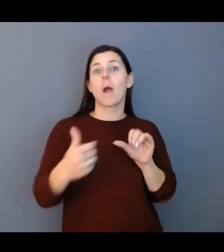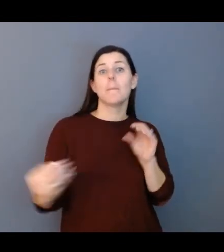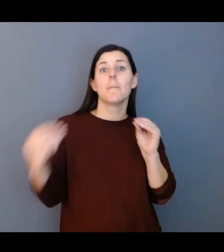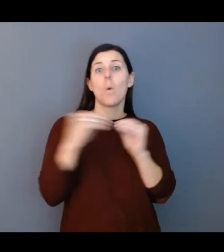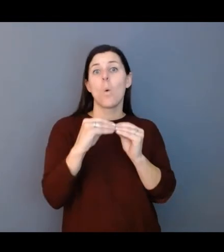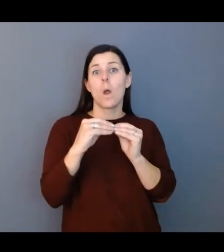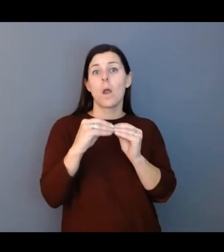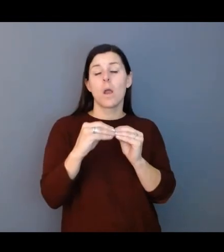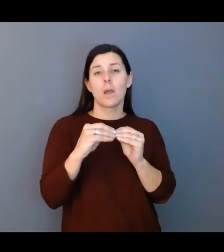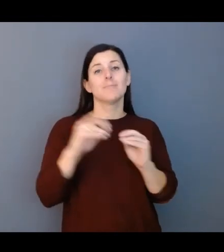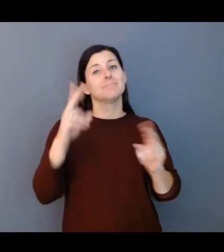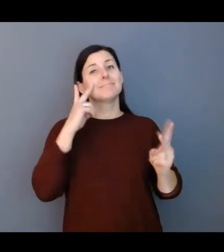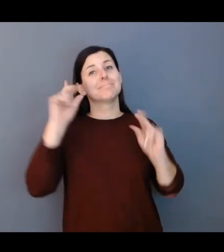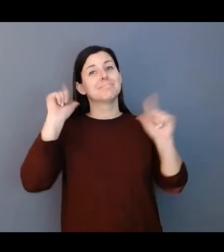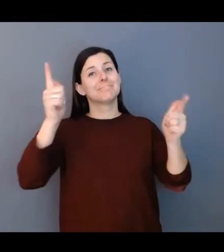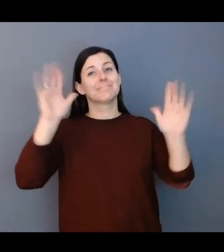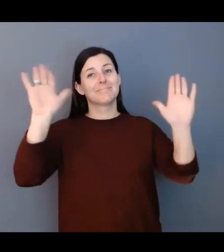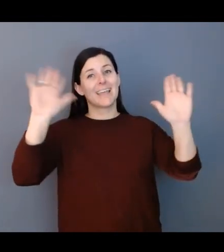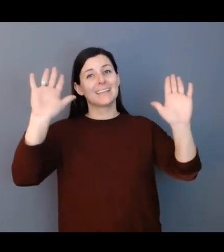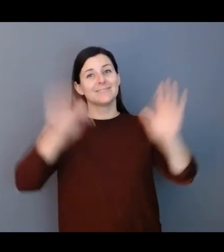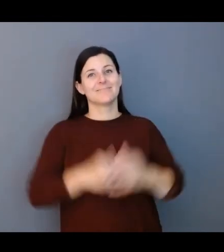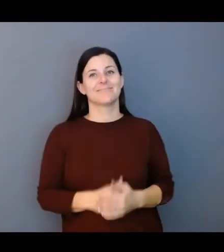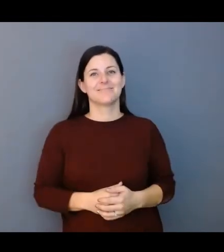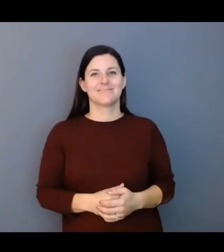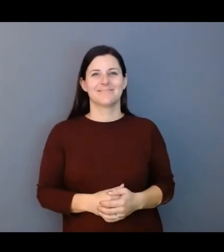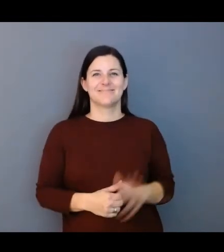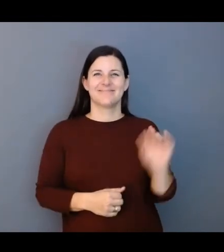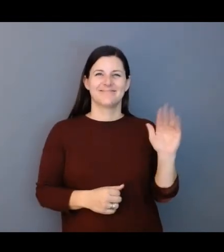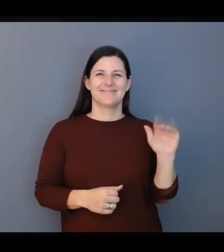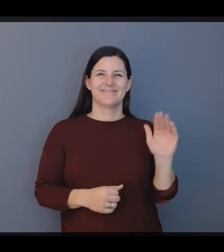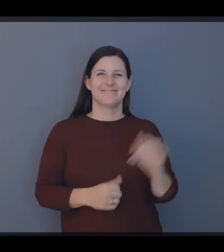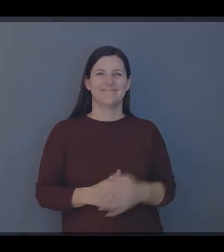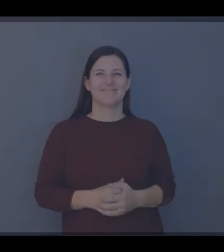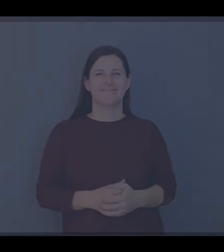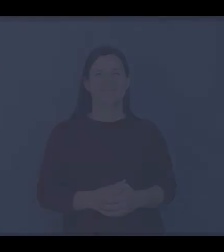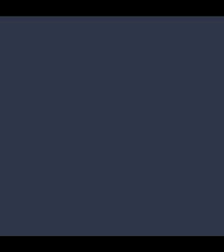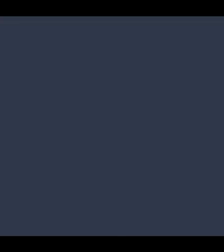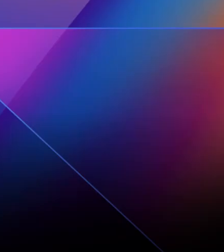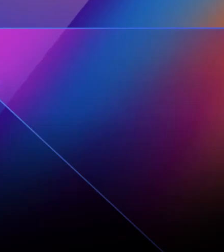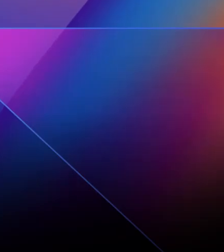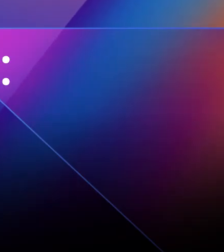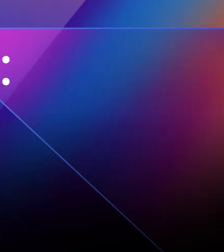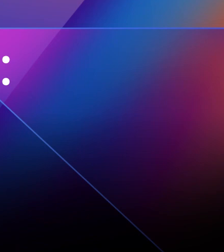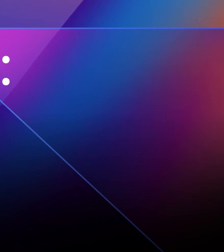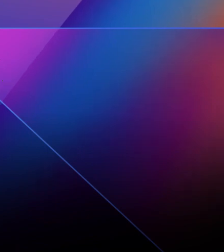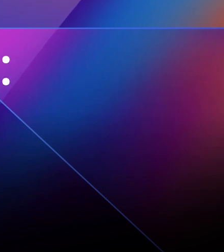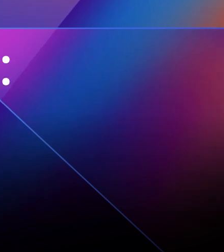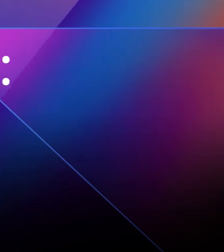live streams. Until then, see you. Thanks again. Bye. Bye-bye. Thanks.